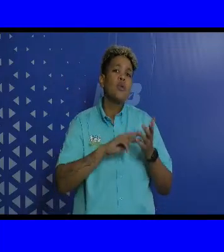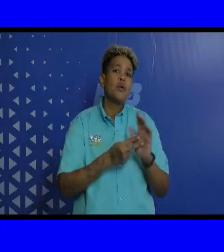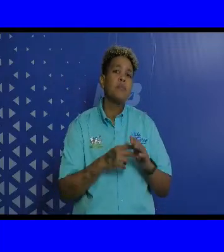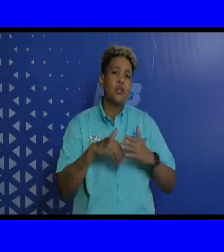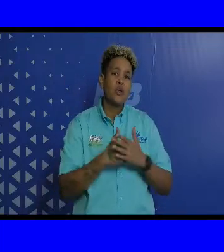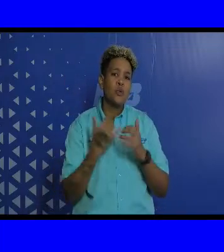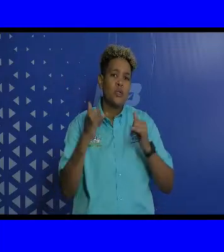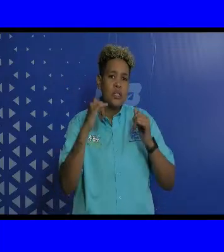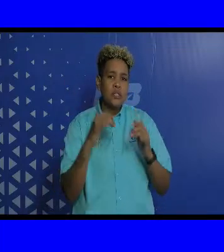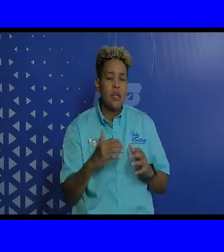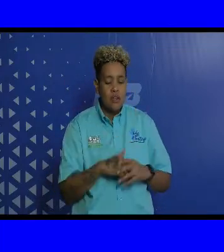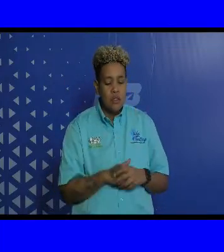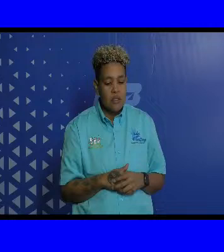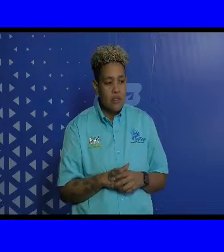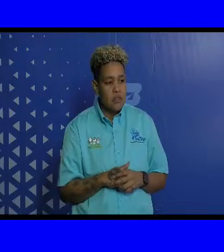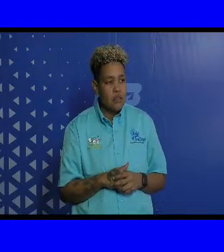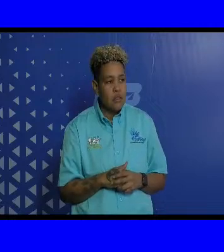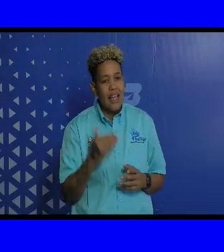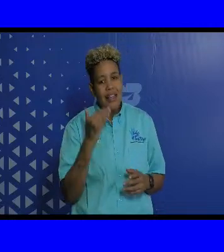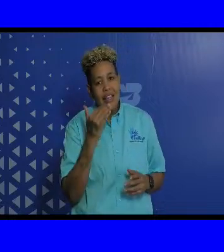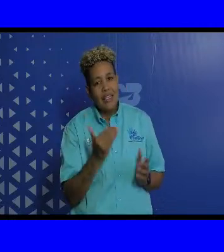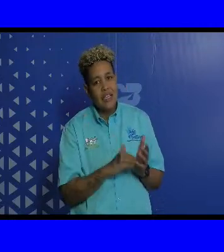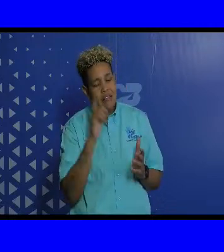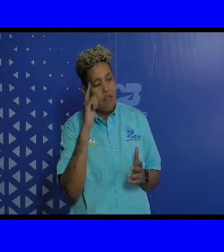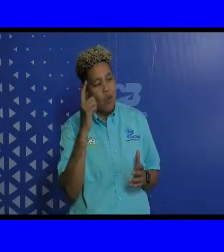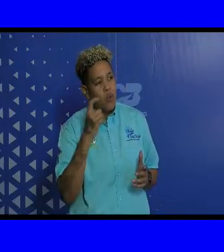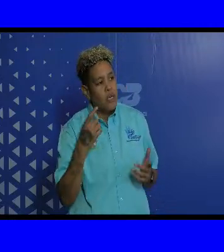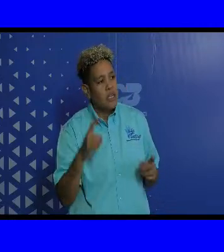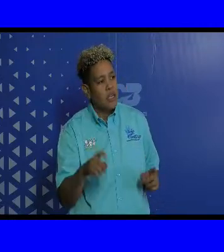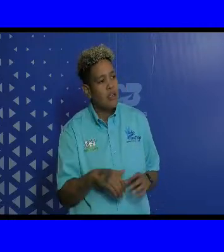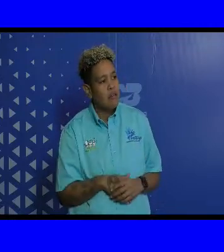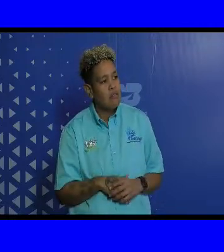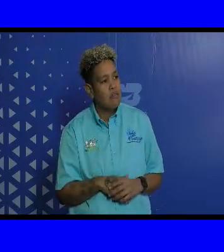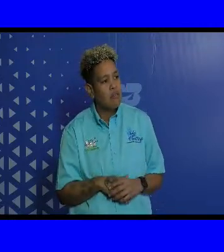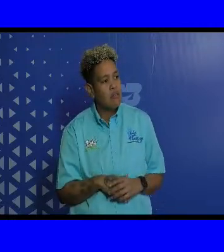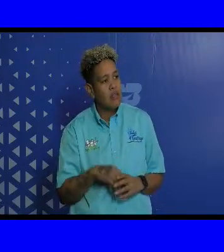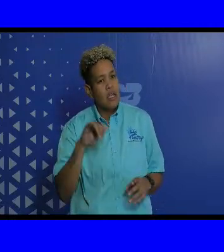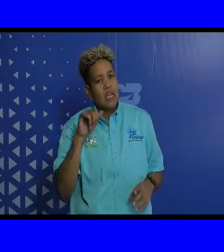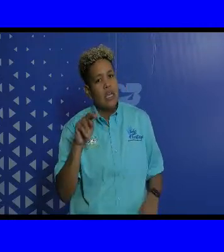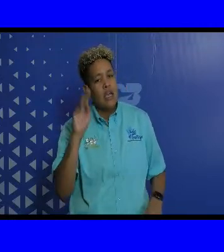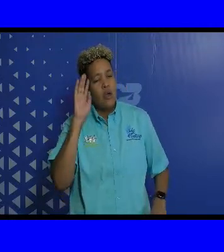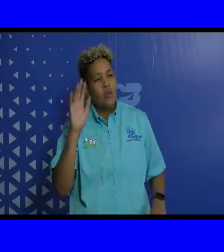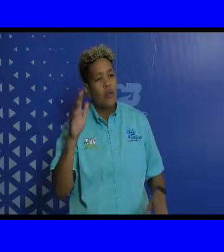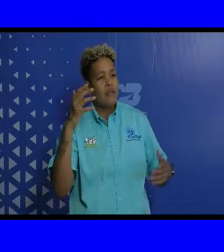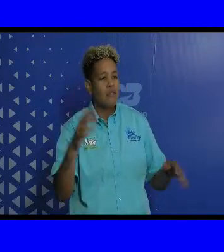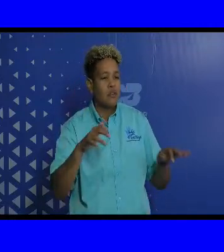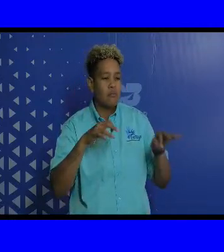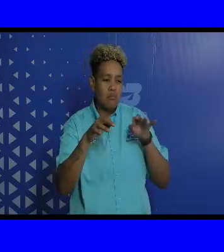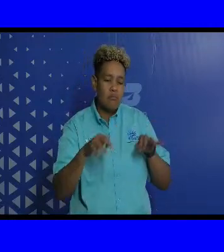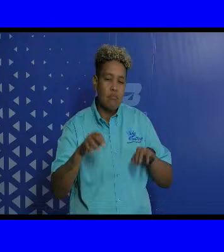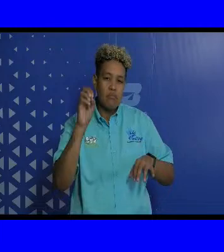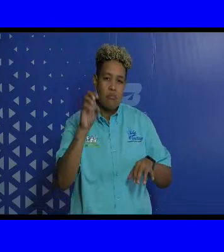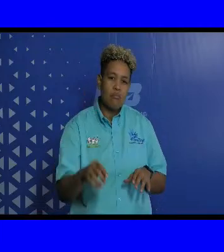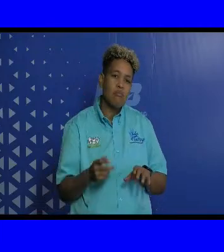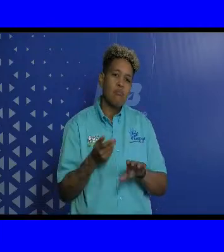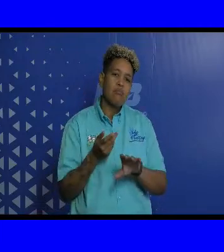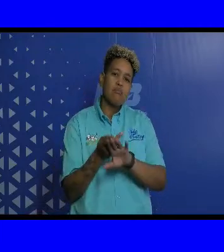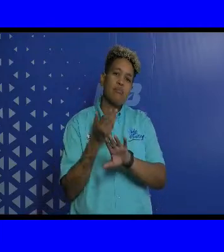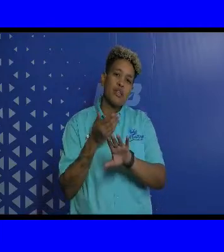new standards? Yeah, thanks again for the question. So Ian would have given you a